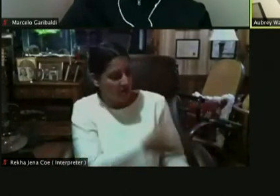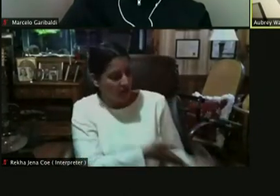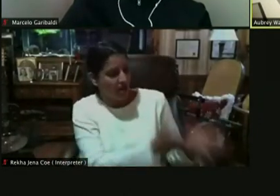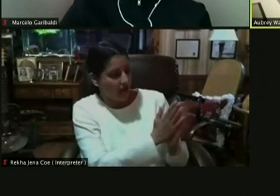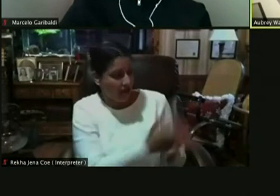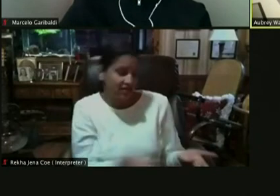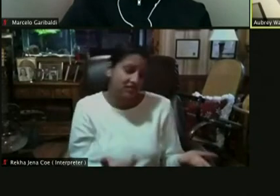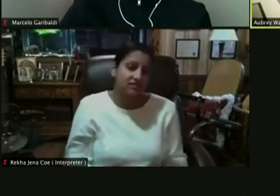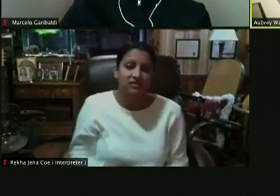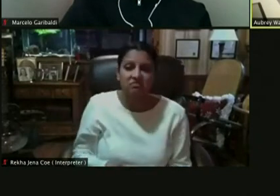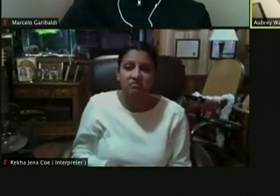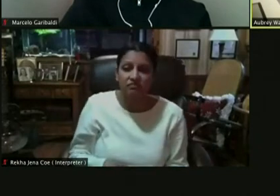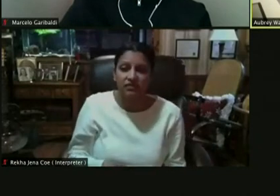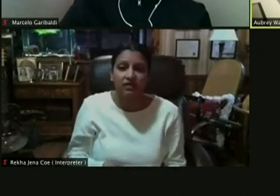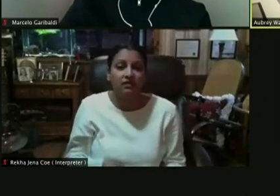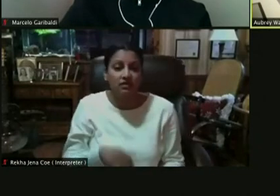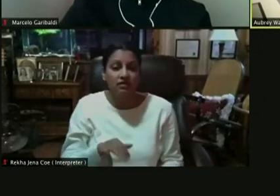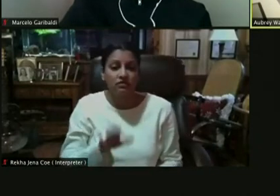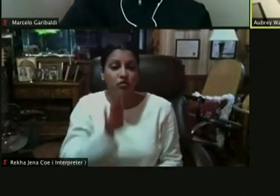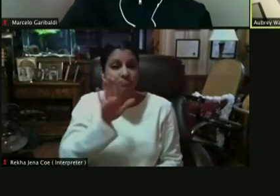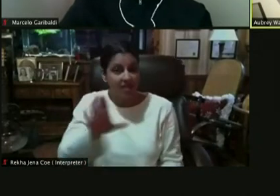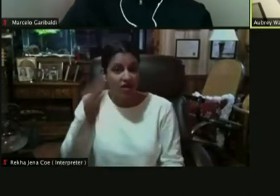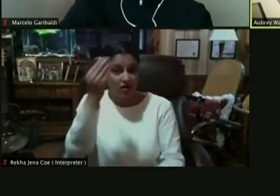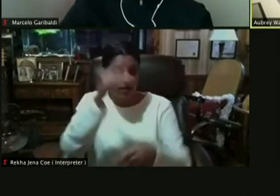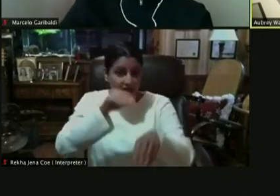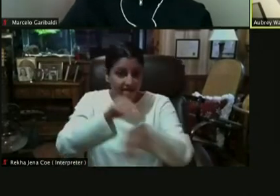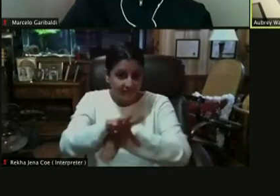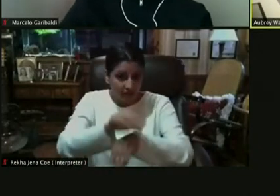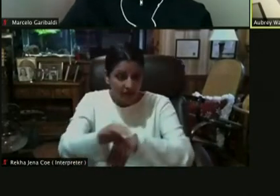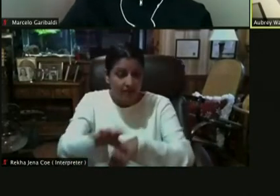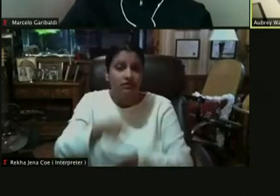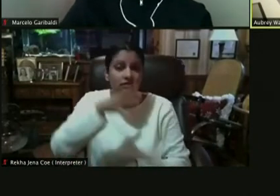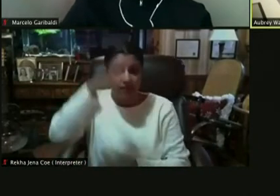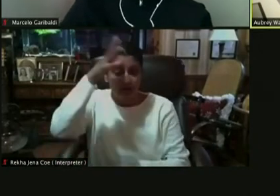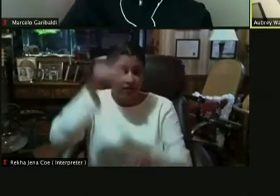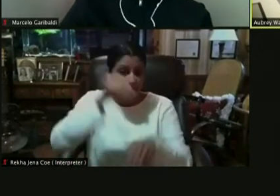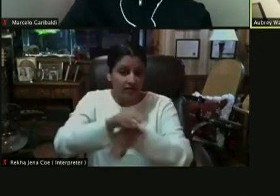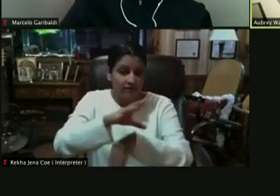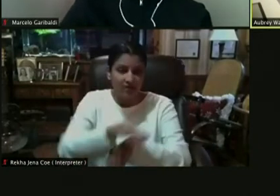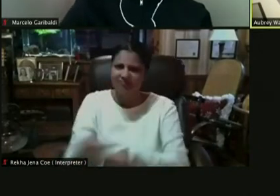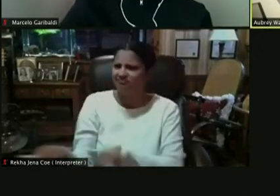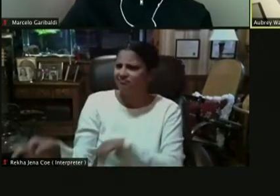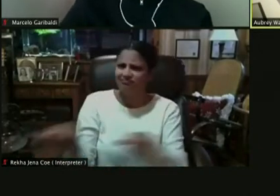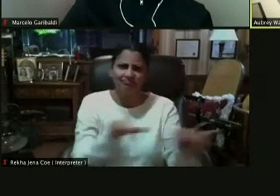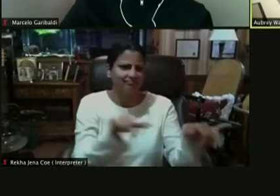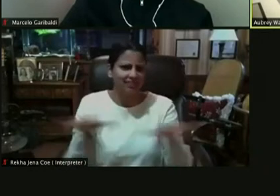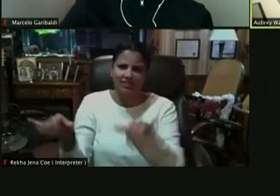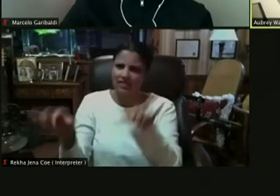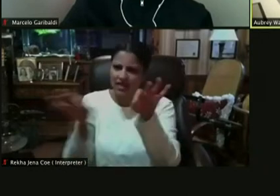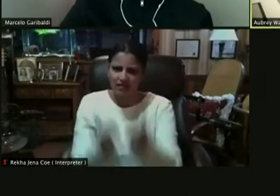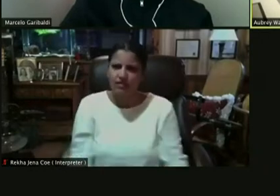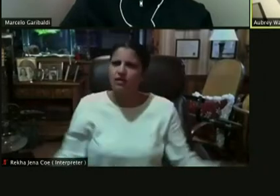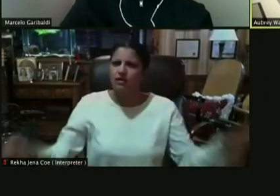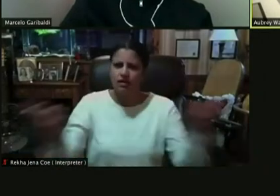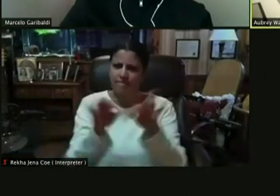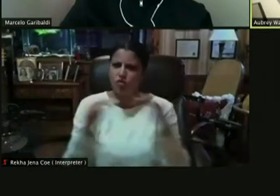get as much information from them as you're getting from any of us on this call, because they'll be happy to talk about what they do, believe me.